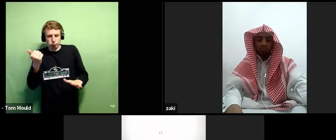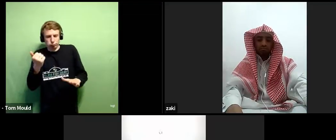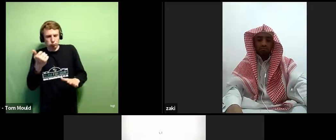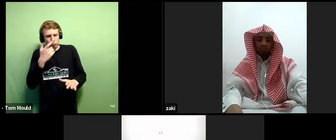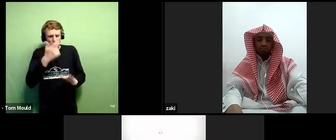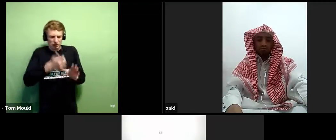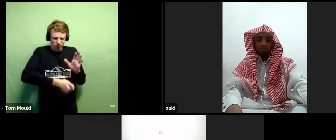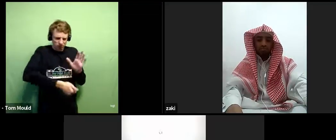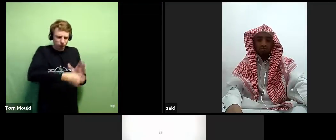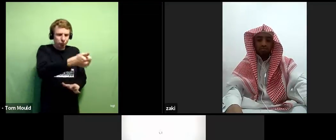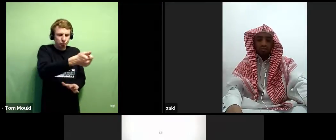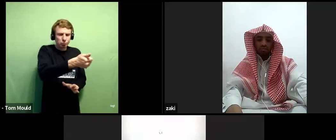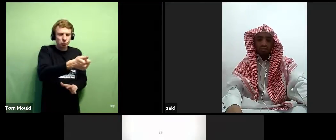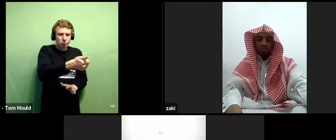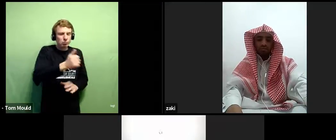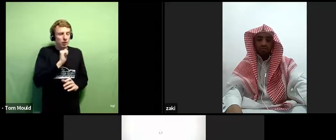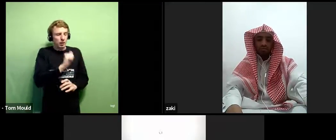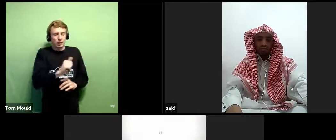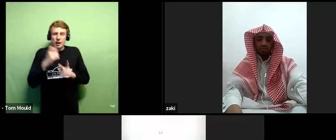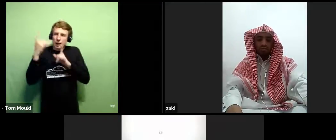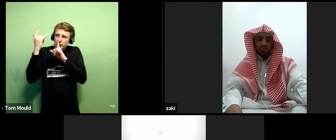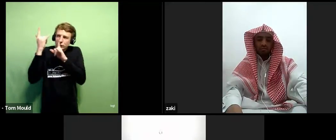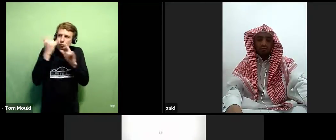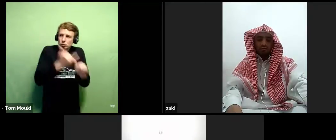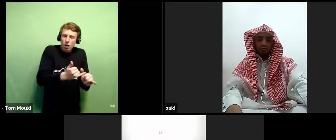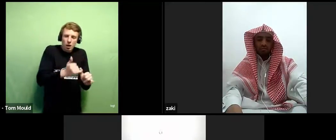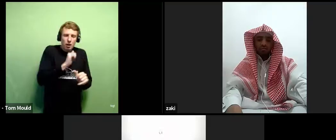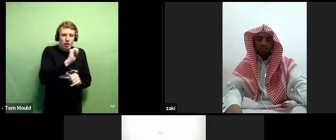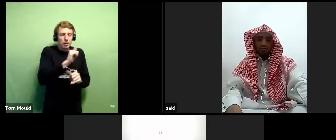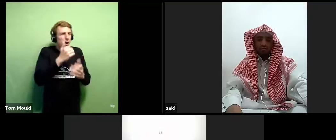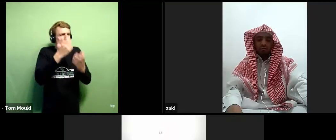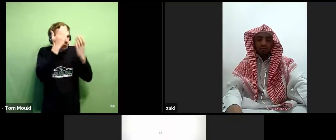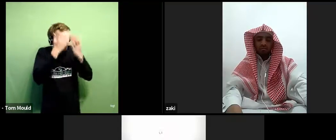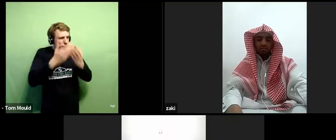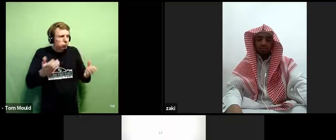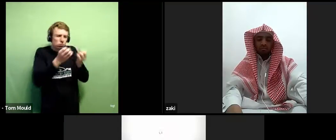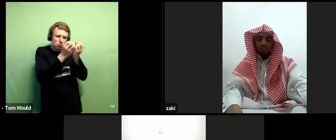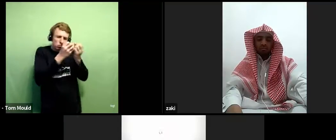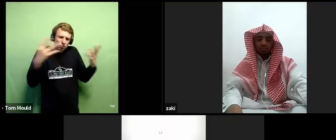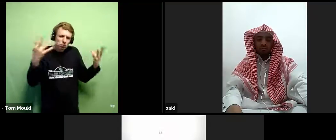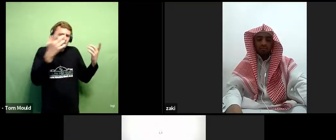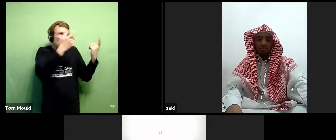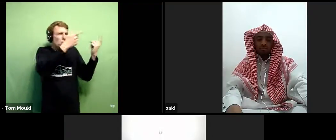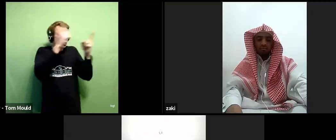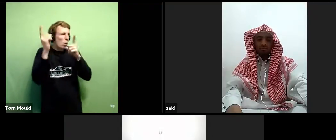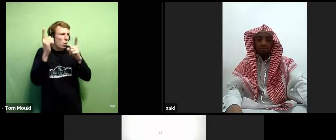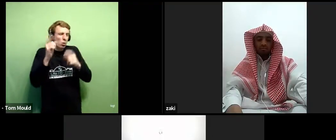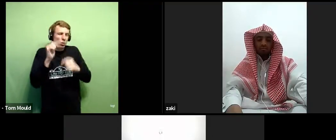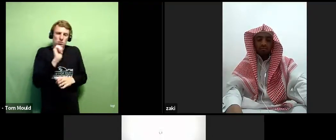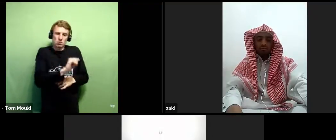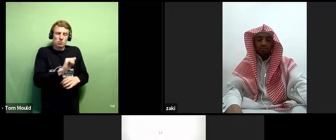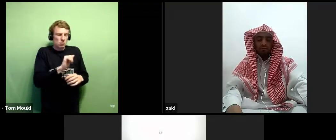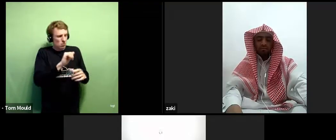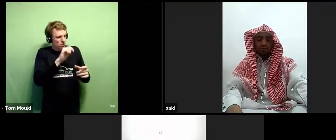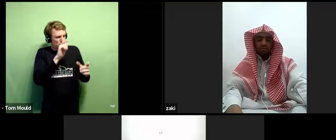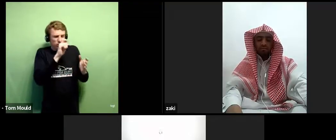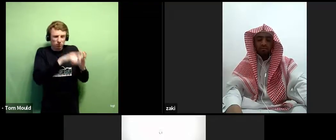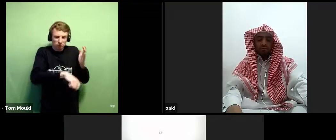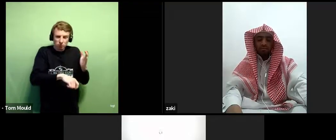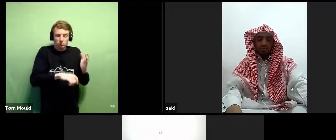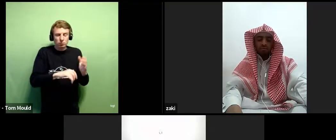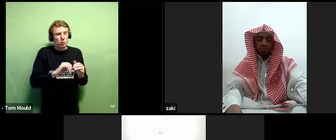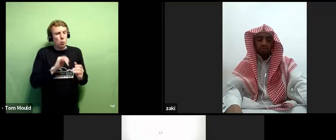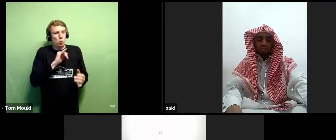and afflictions and polytheism are worse than killing. And fight not with them